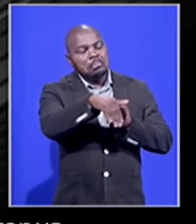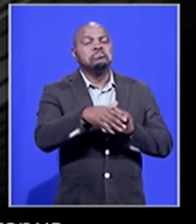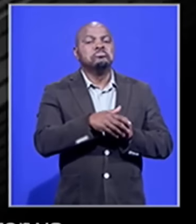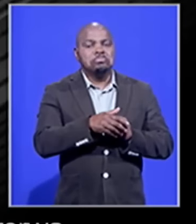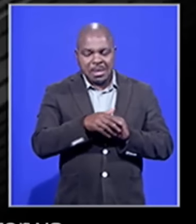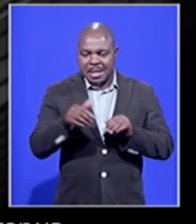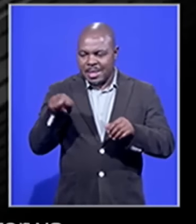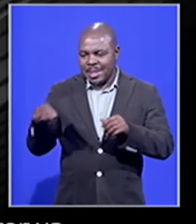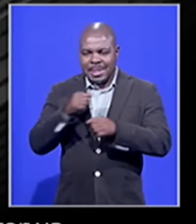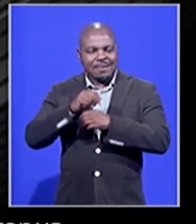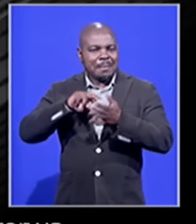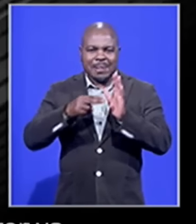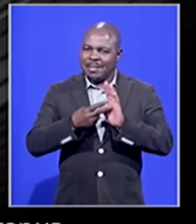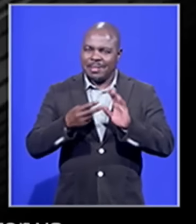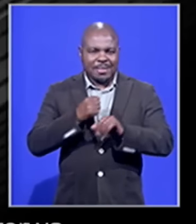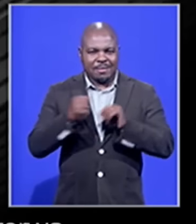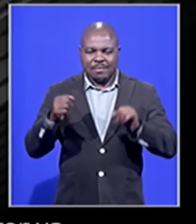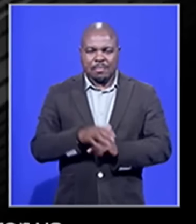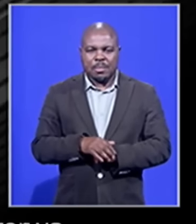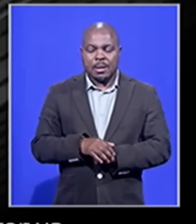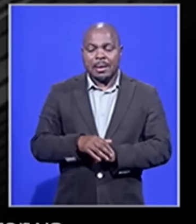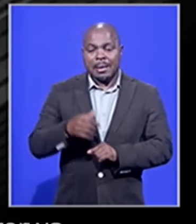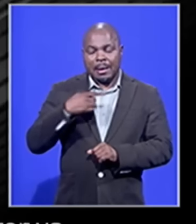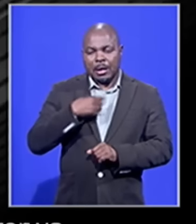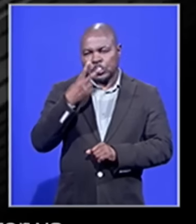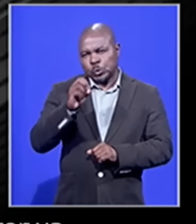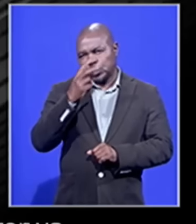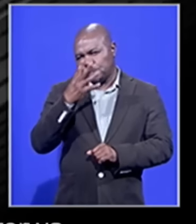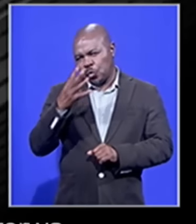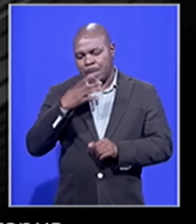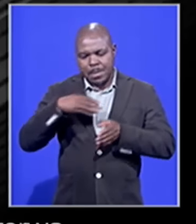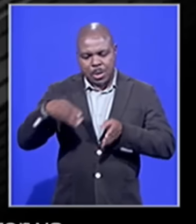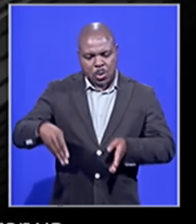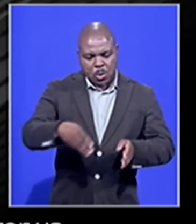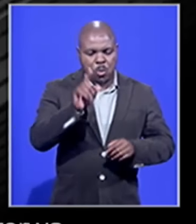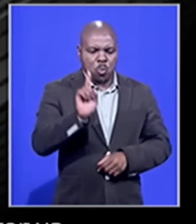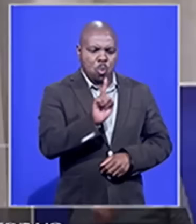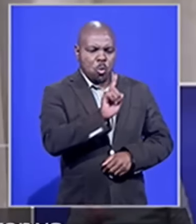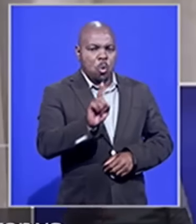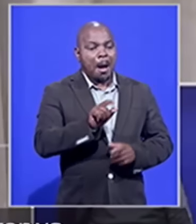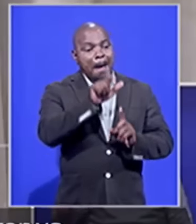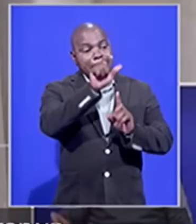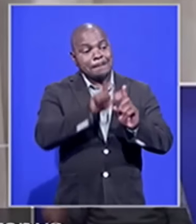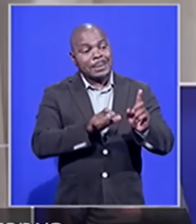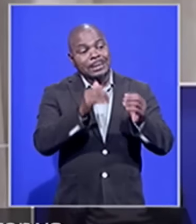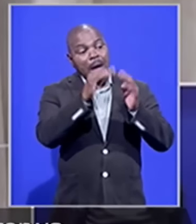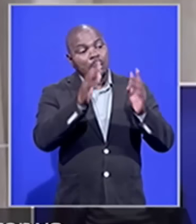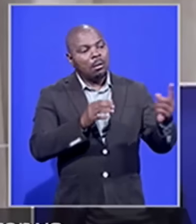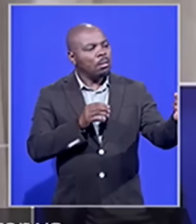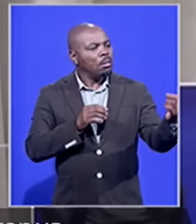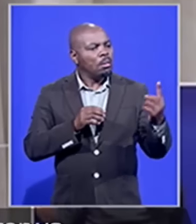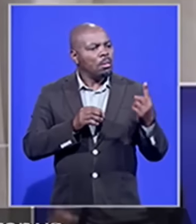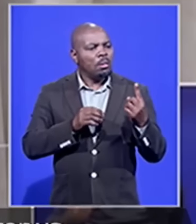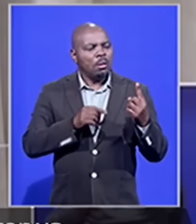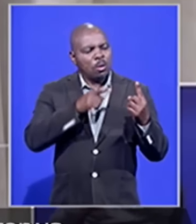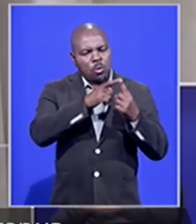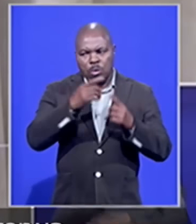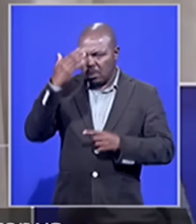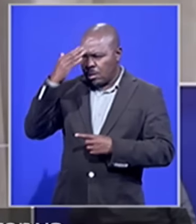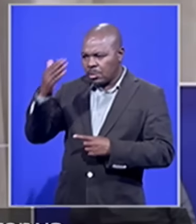walking on that same street and a person comes out of this house and he greets